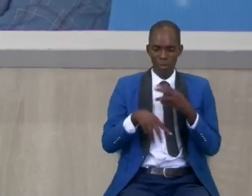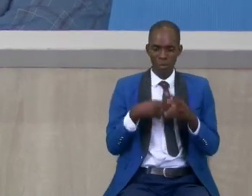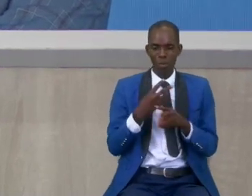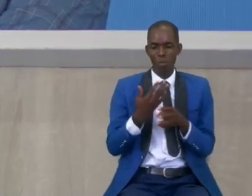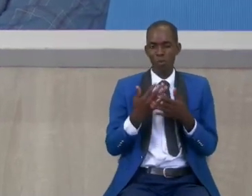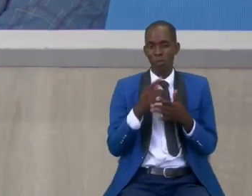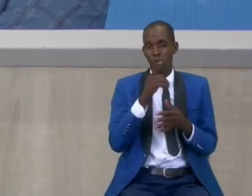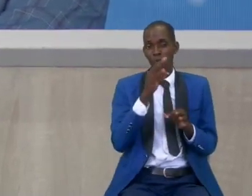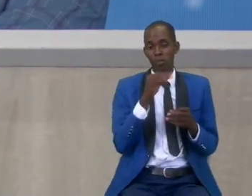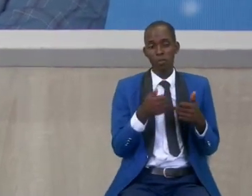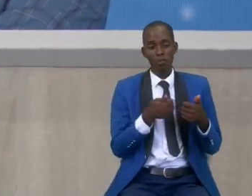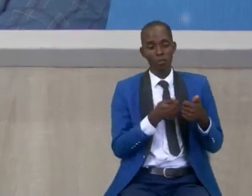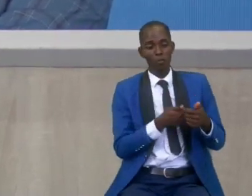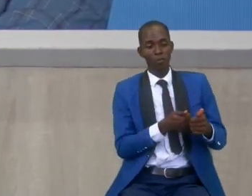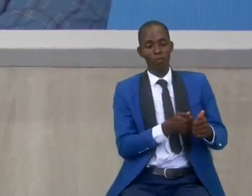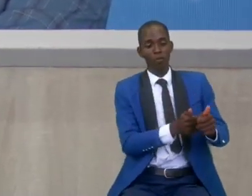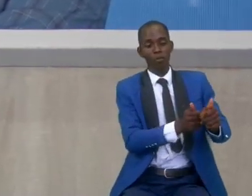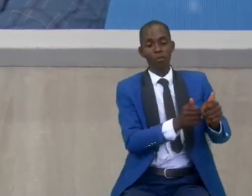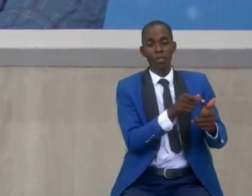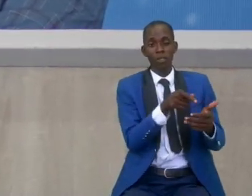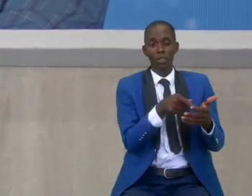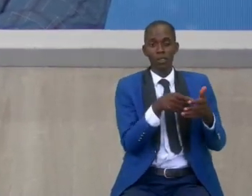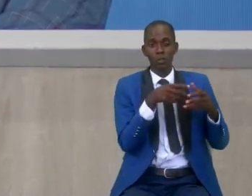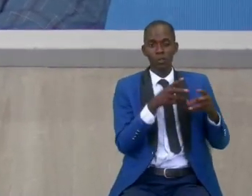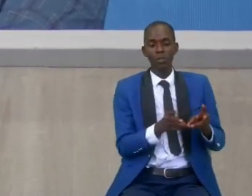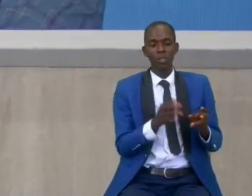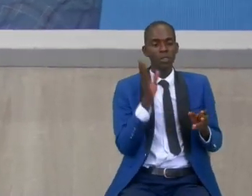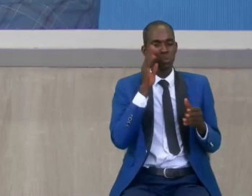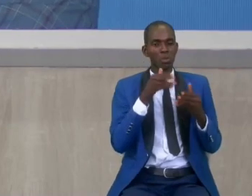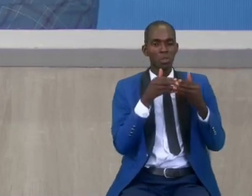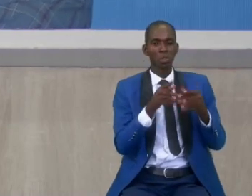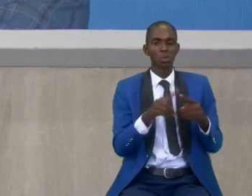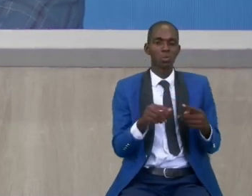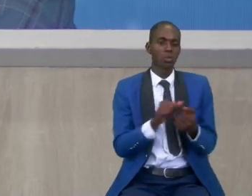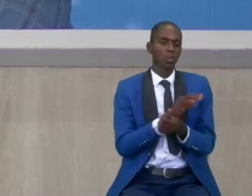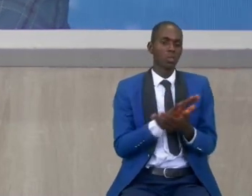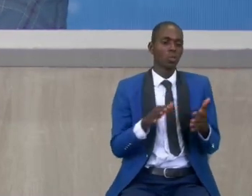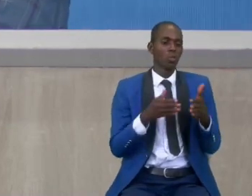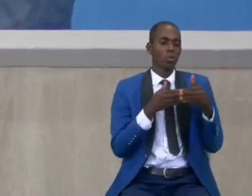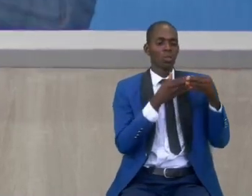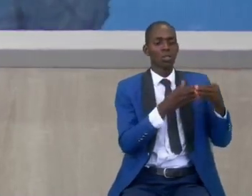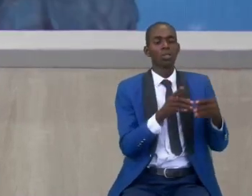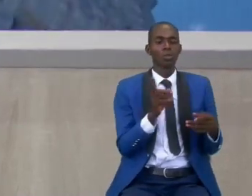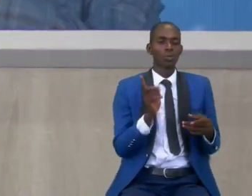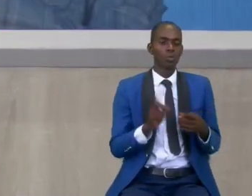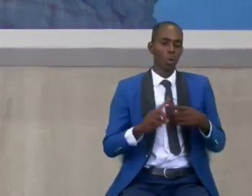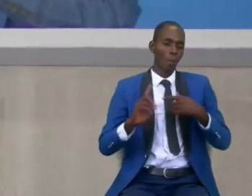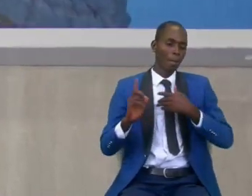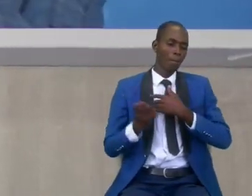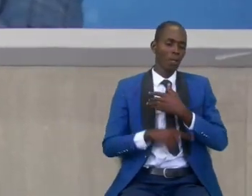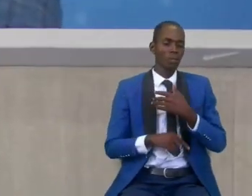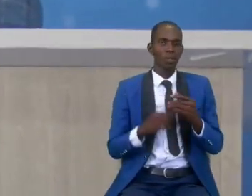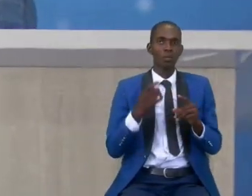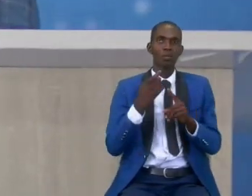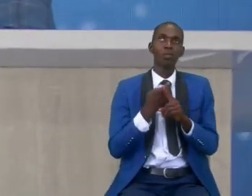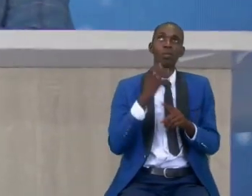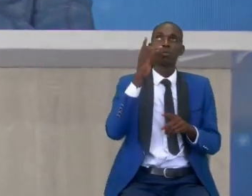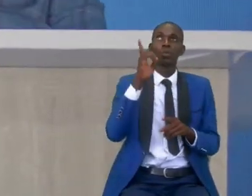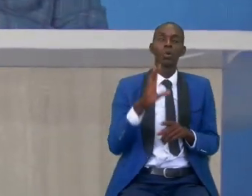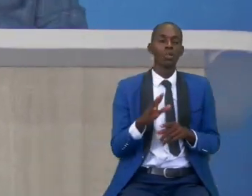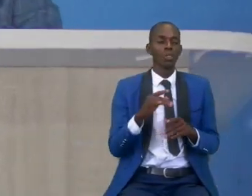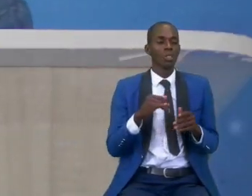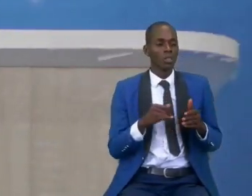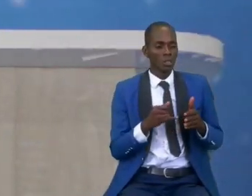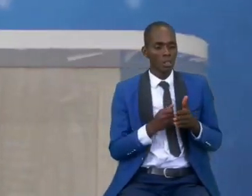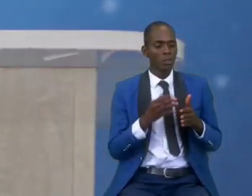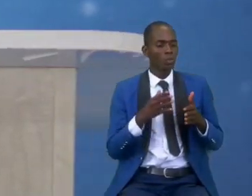perdition, it's the path of punishment, and it's a path of never do wells. And then they say, no, there